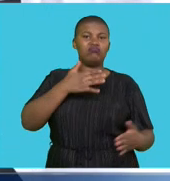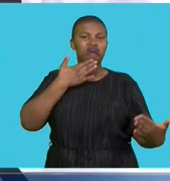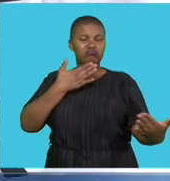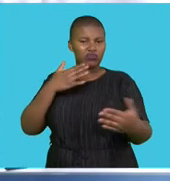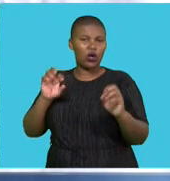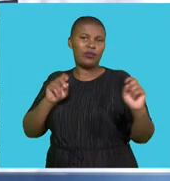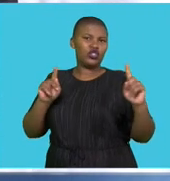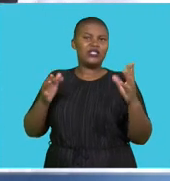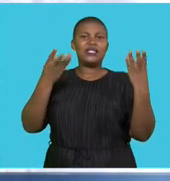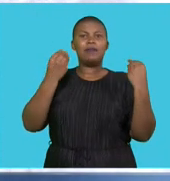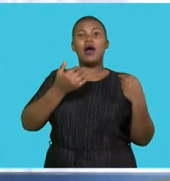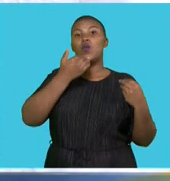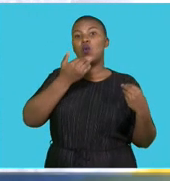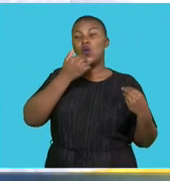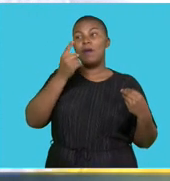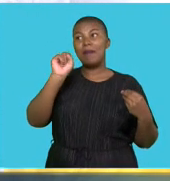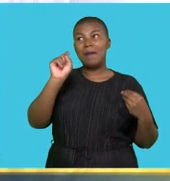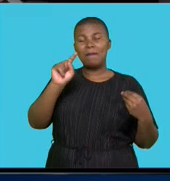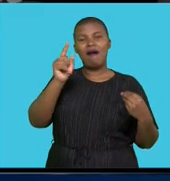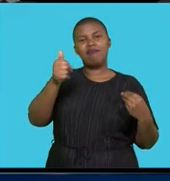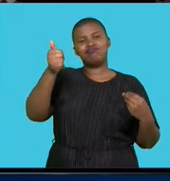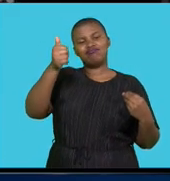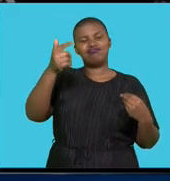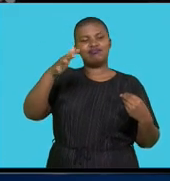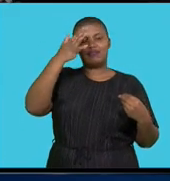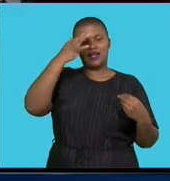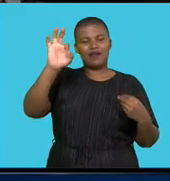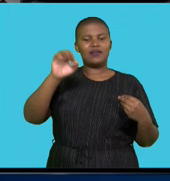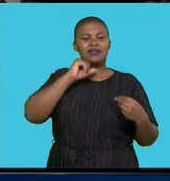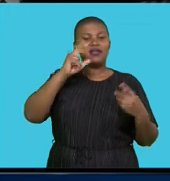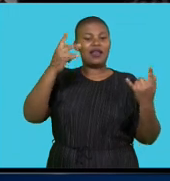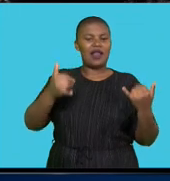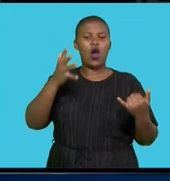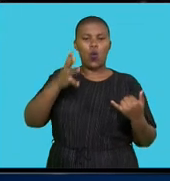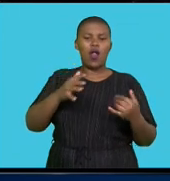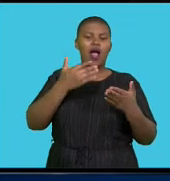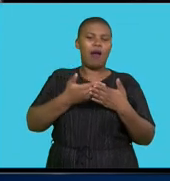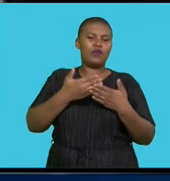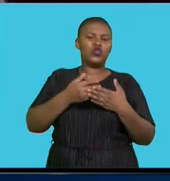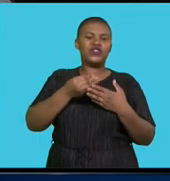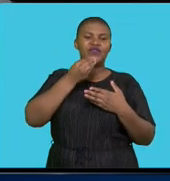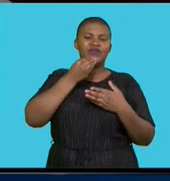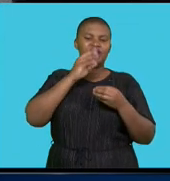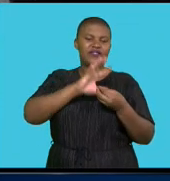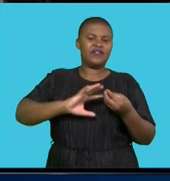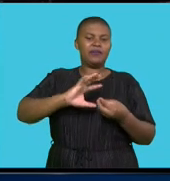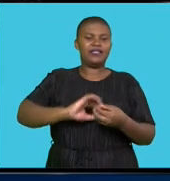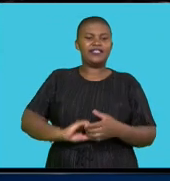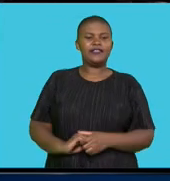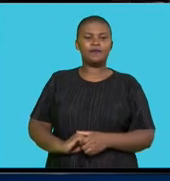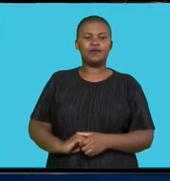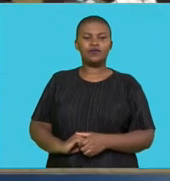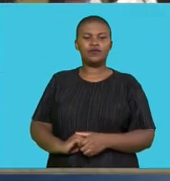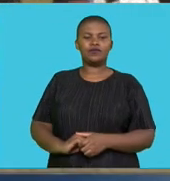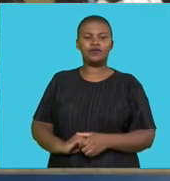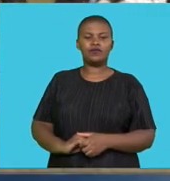nye tuu, baba ningezo hulumeno isifunda azun, jongo bagi beti isebezo guazino kosha ikati ezigo. Iki kutlaki iti meze tata,